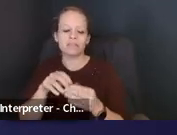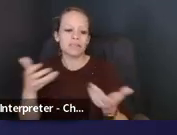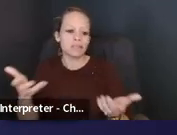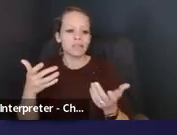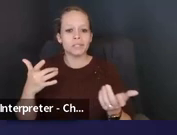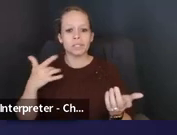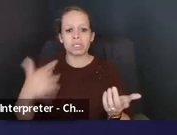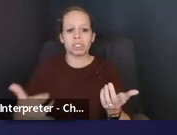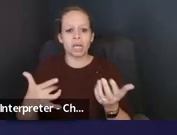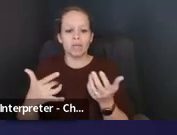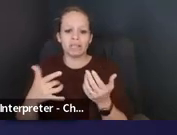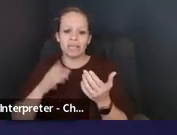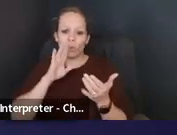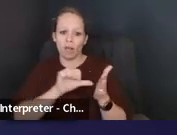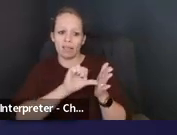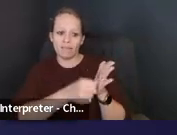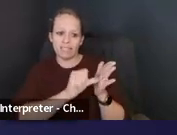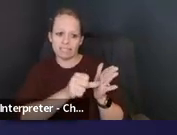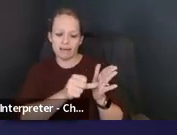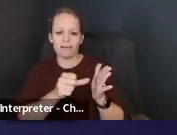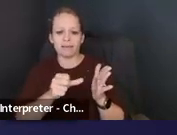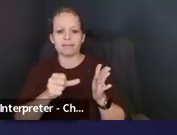usually with an emphasis on